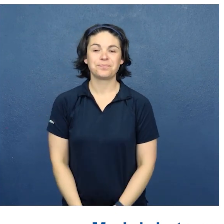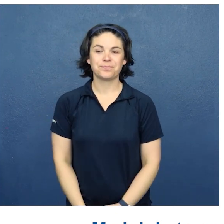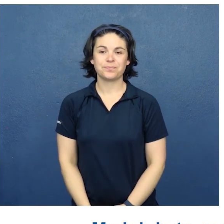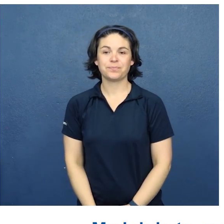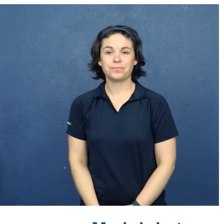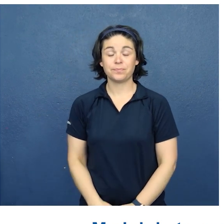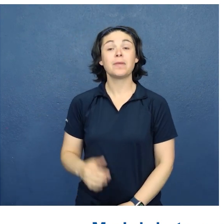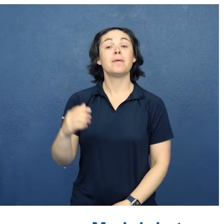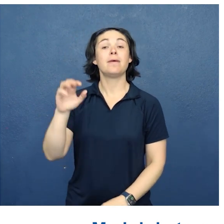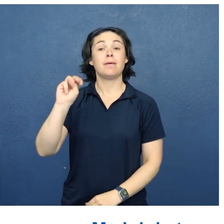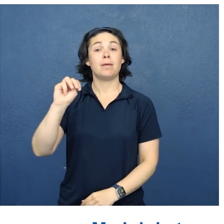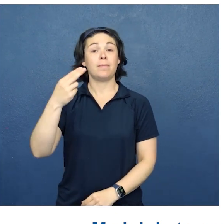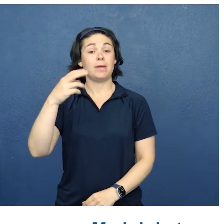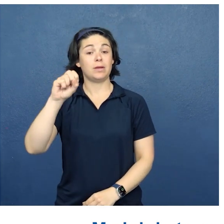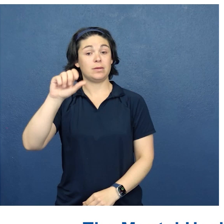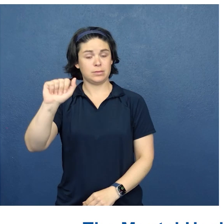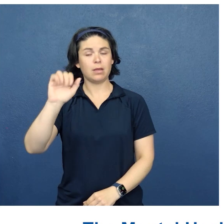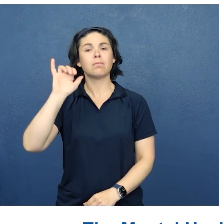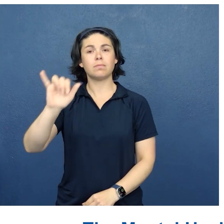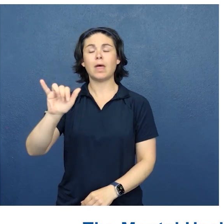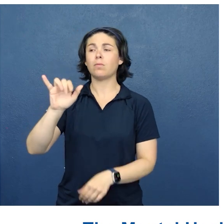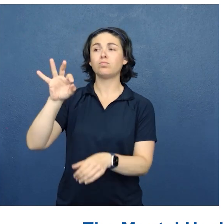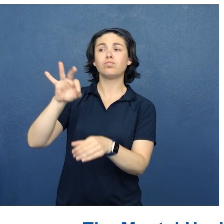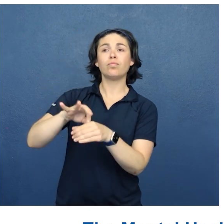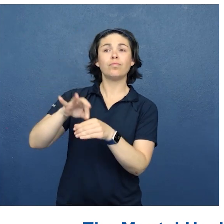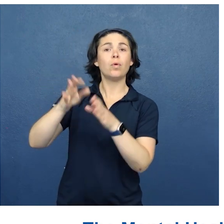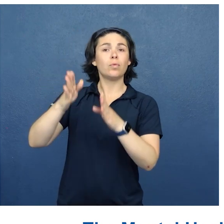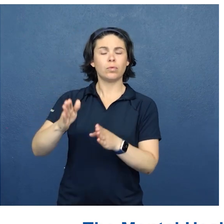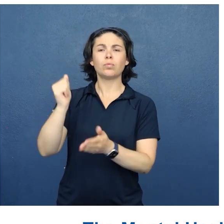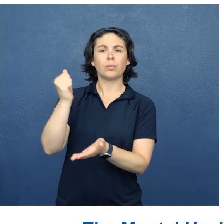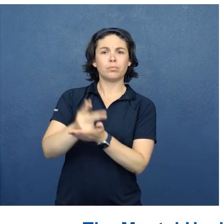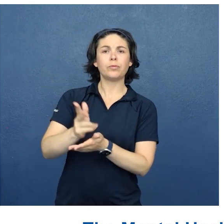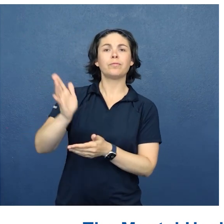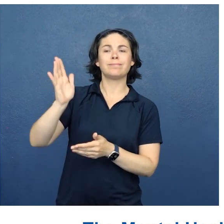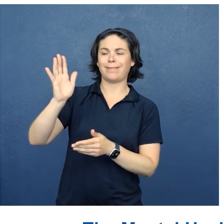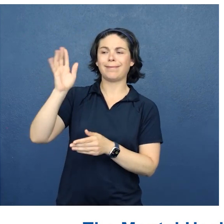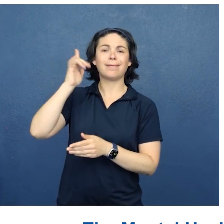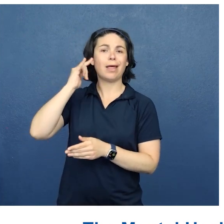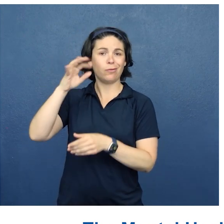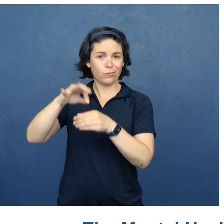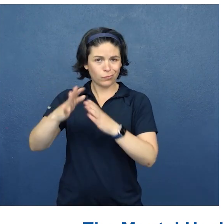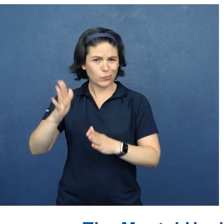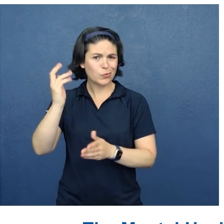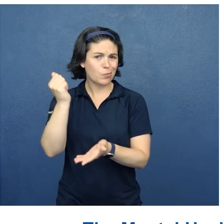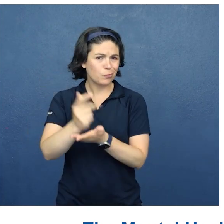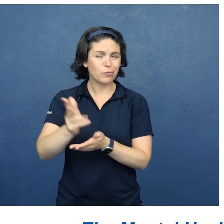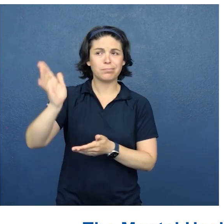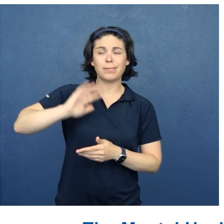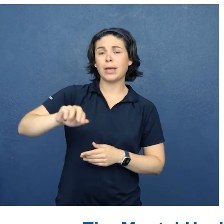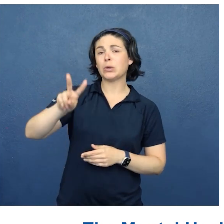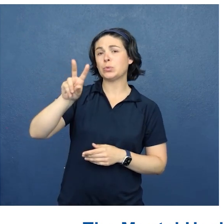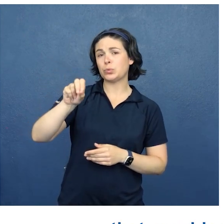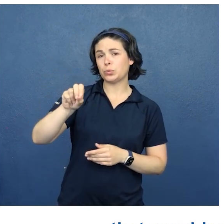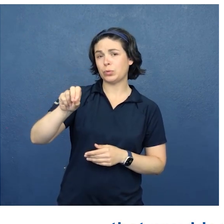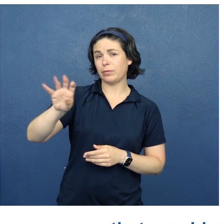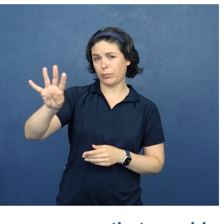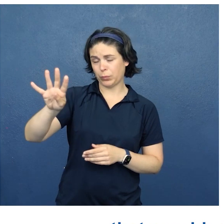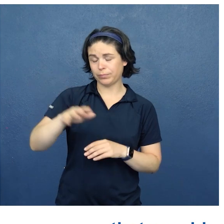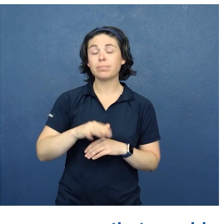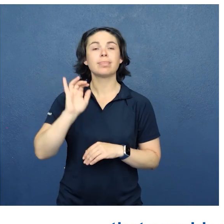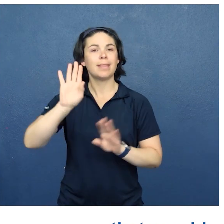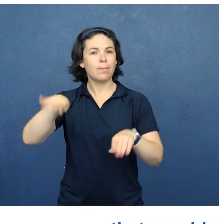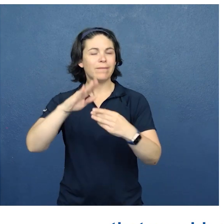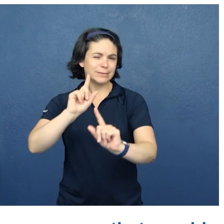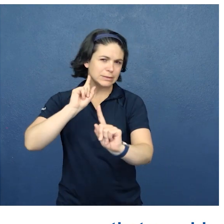MISA. The Mental Health Services Act was a ballot measure passed by California voters in November 2004 that